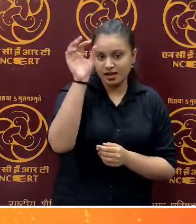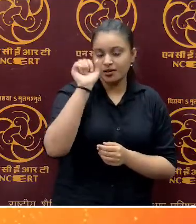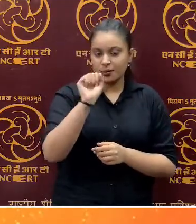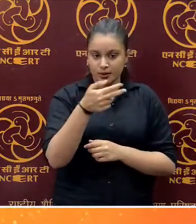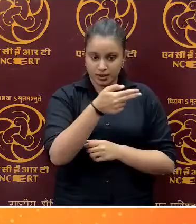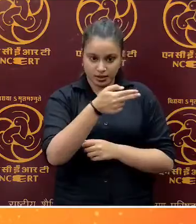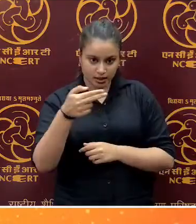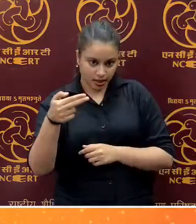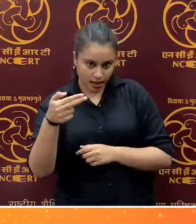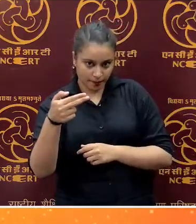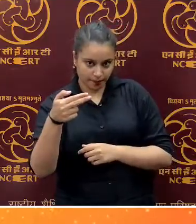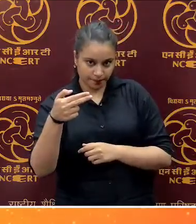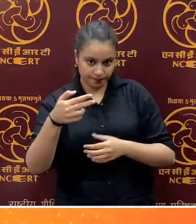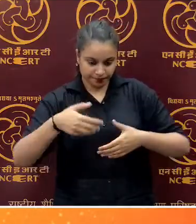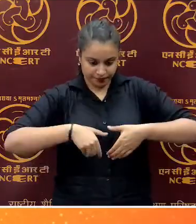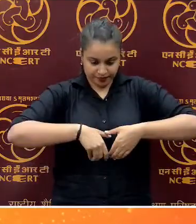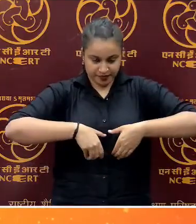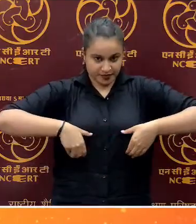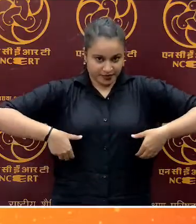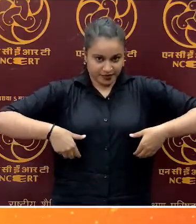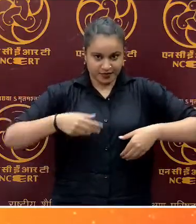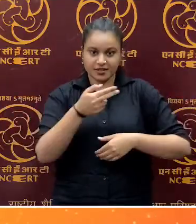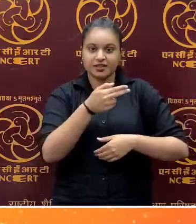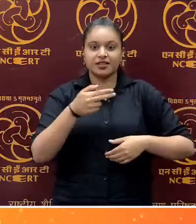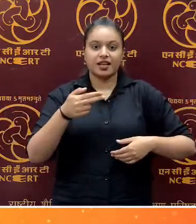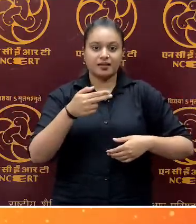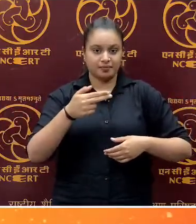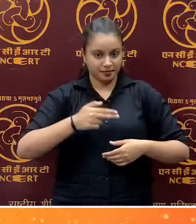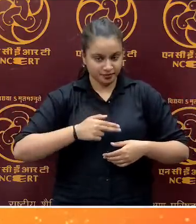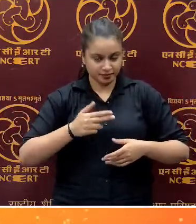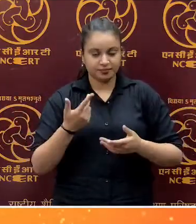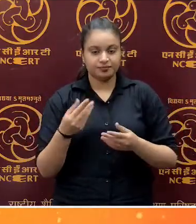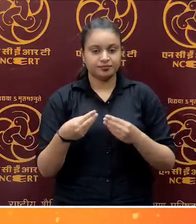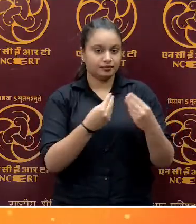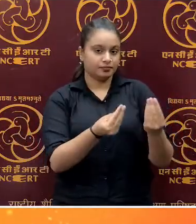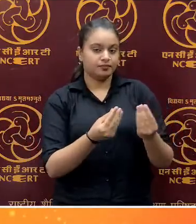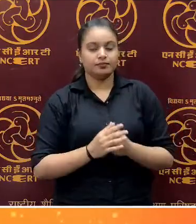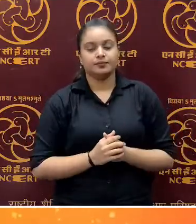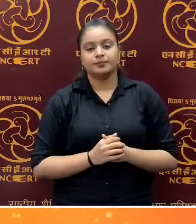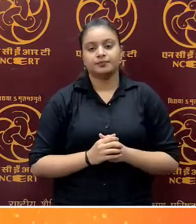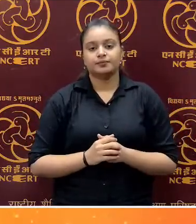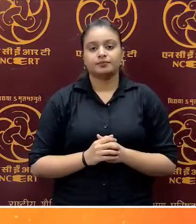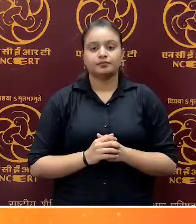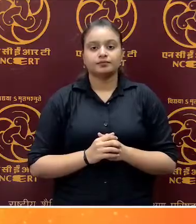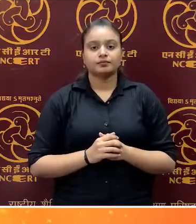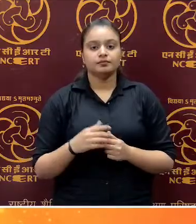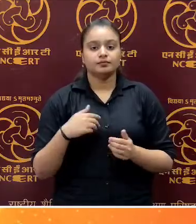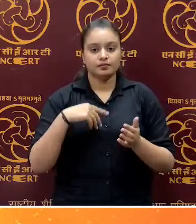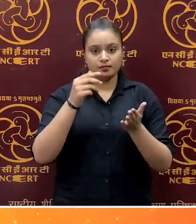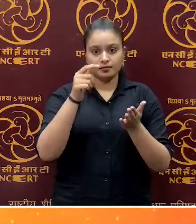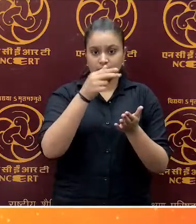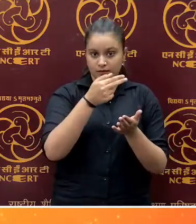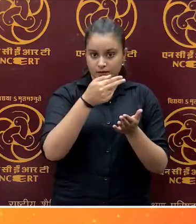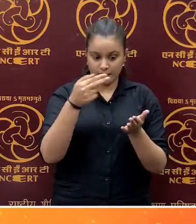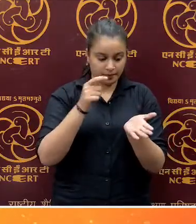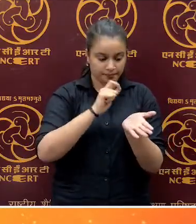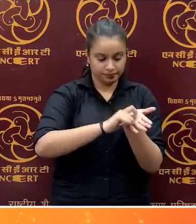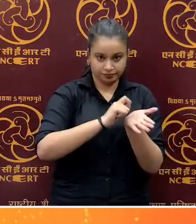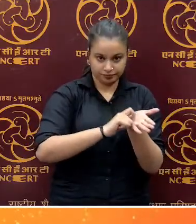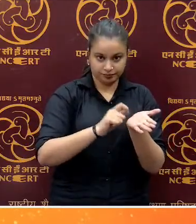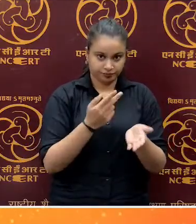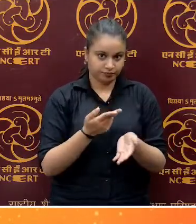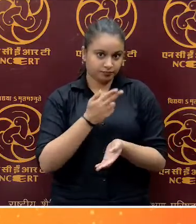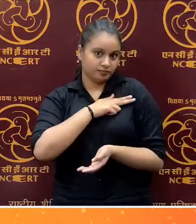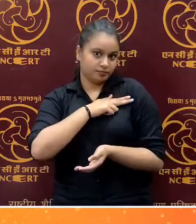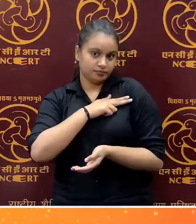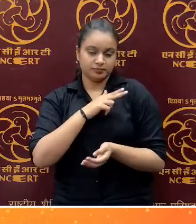name in the stomach, in the belly of the fly. Harpreet, it is for you also. Absolutely. And I'll write my name on it, yes. and of